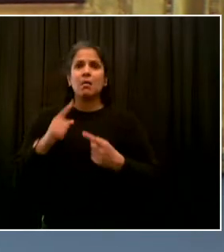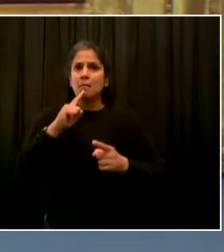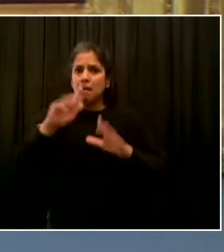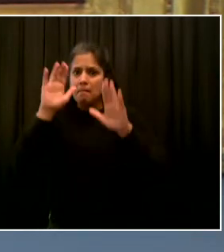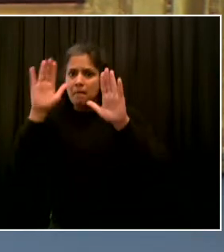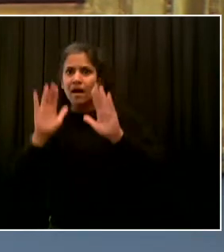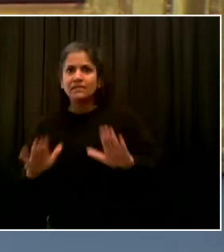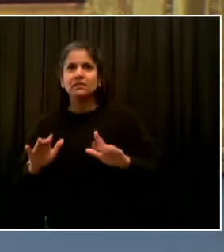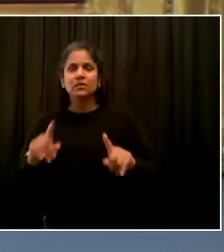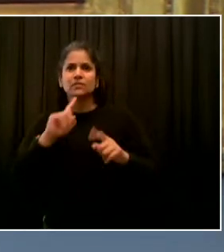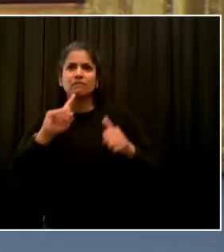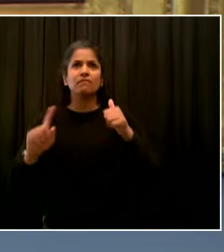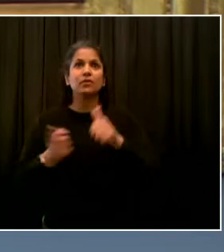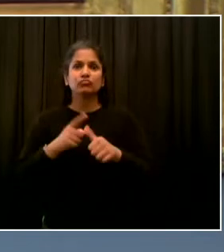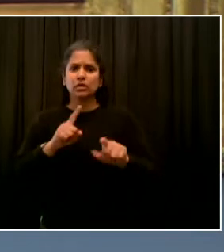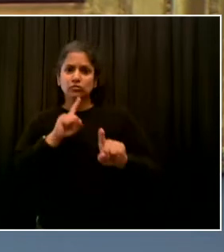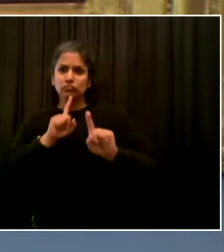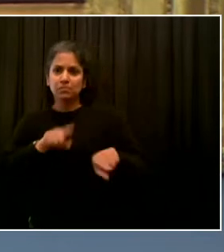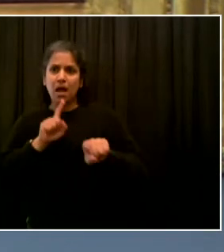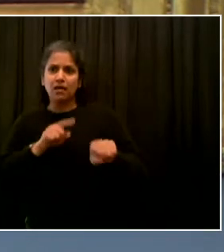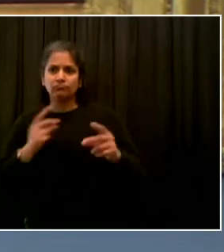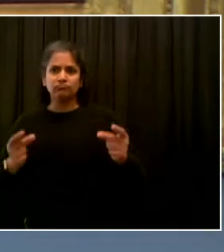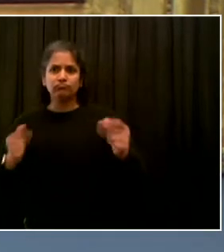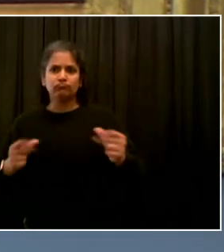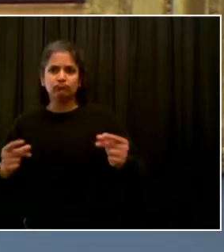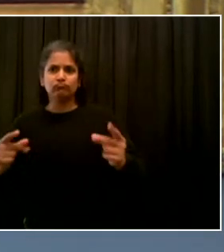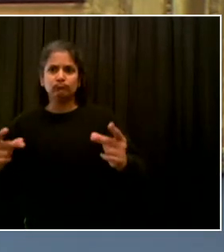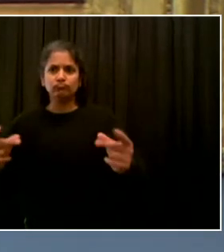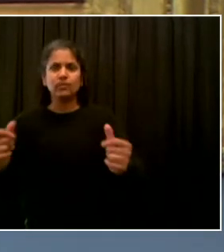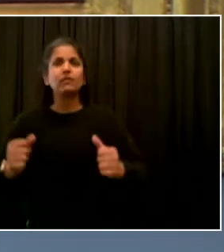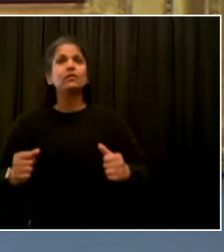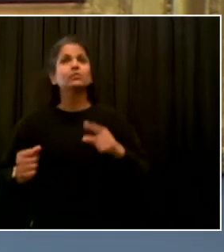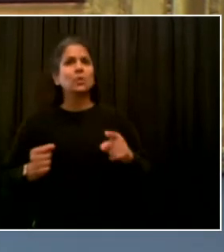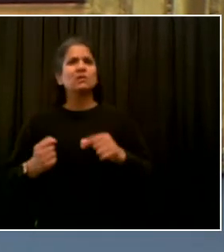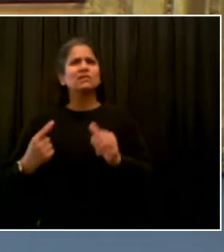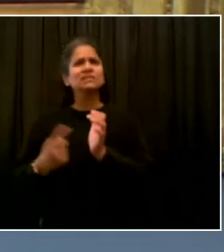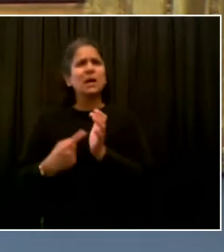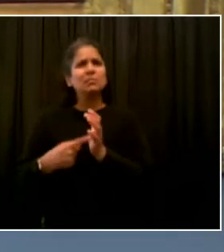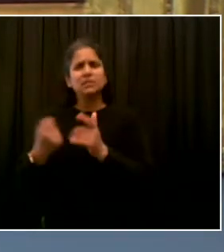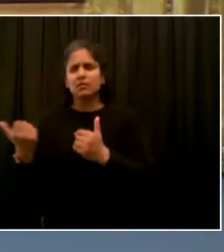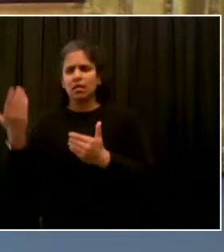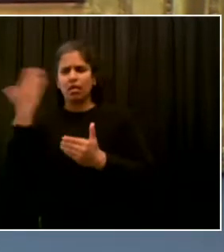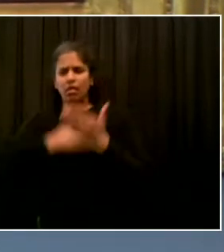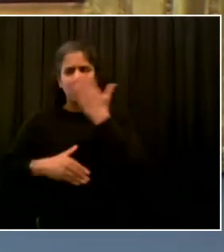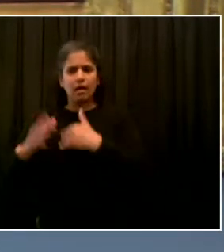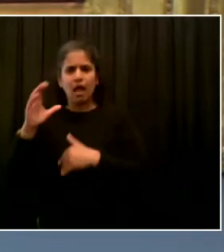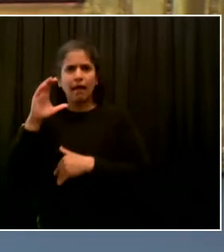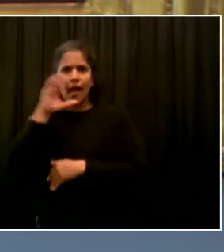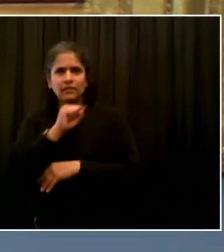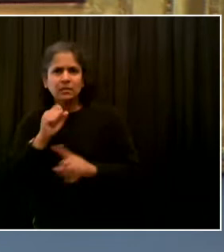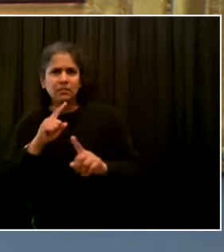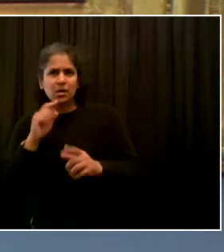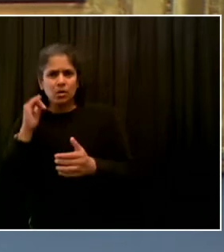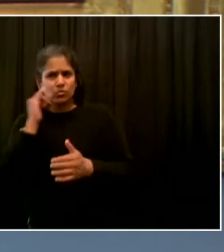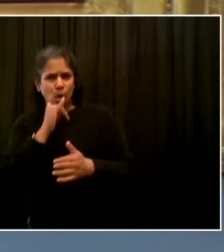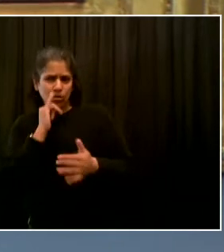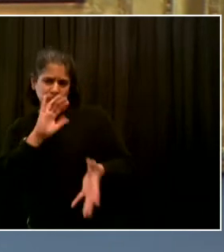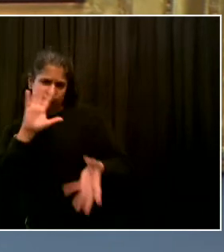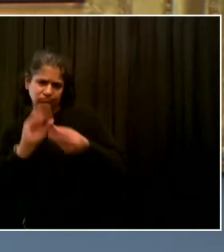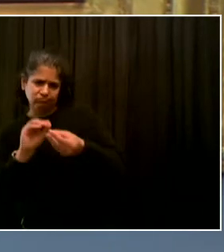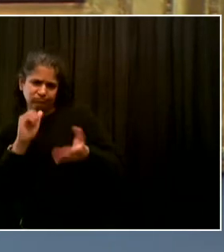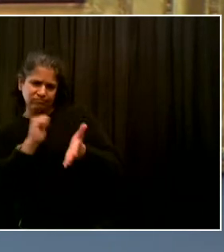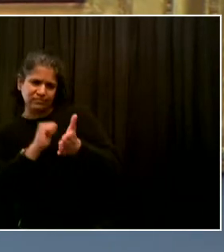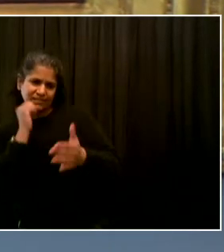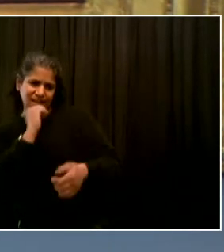healthcare leaders, but I think sometimes we underestimate the role that everyday New Yorkers play. They stood up, they understood